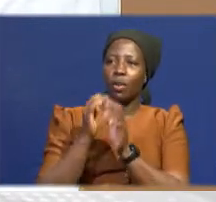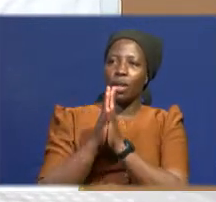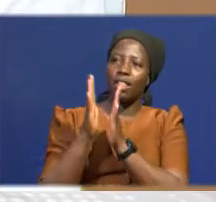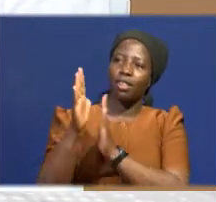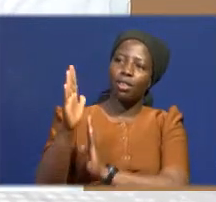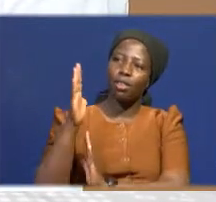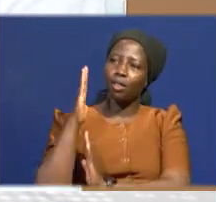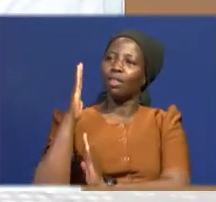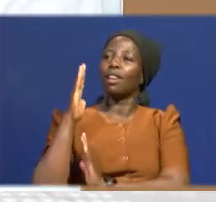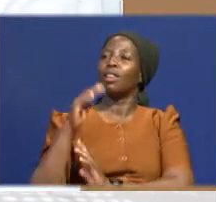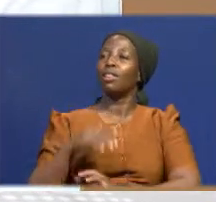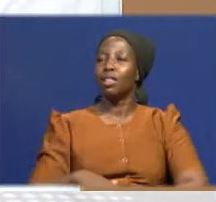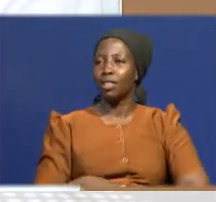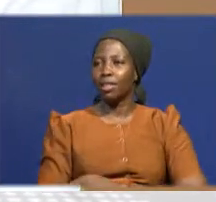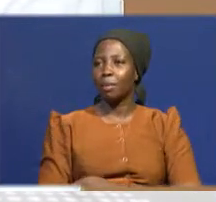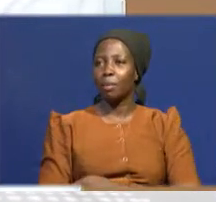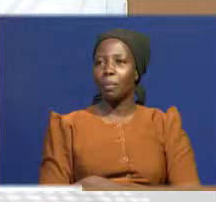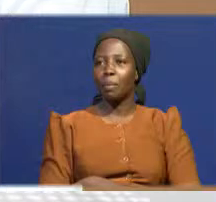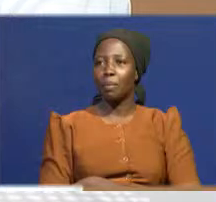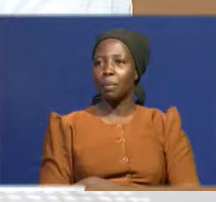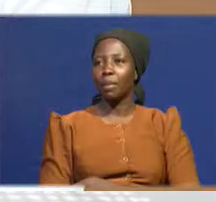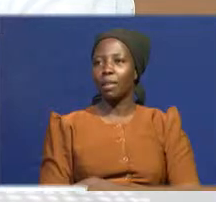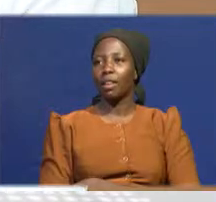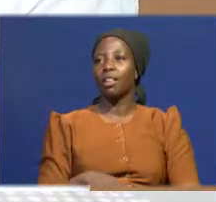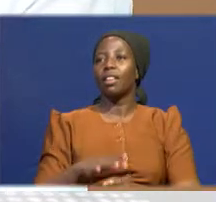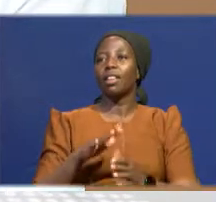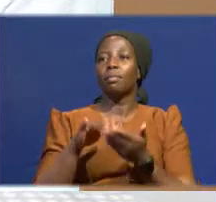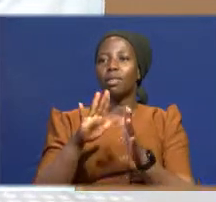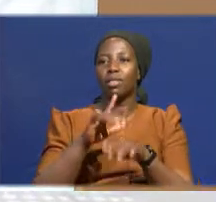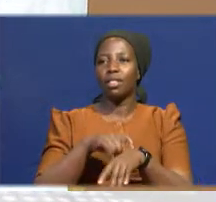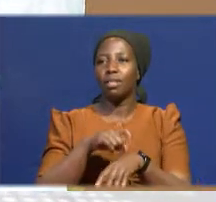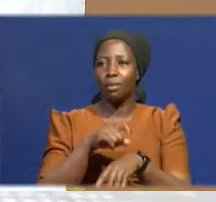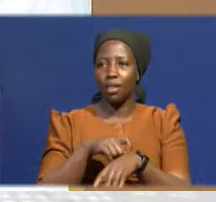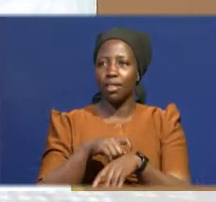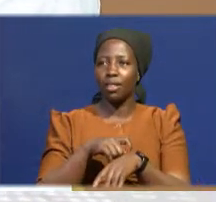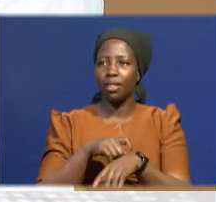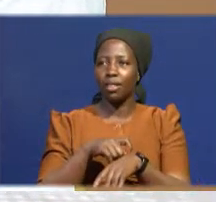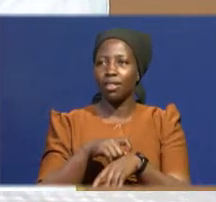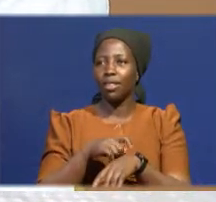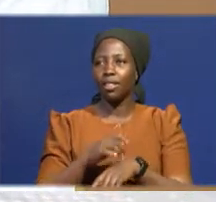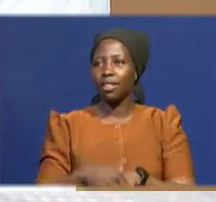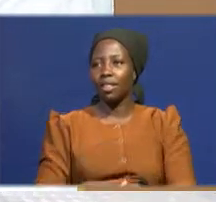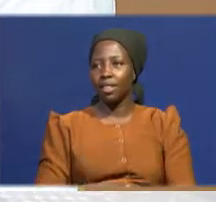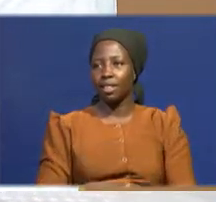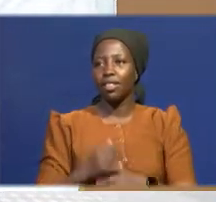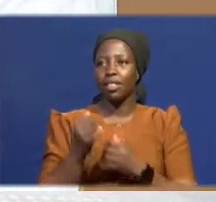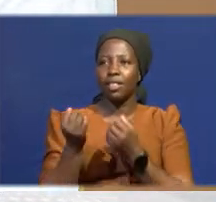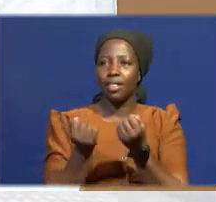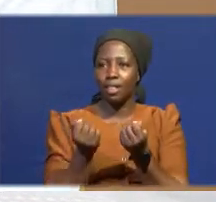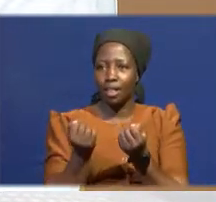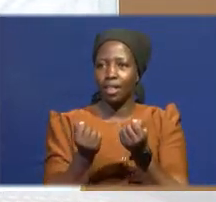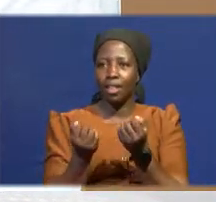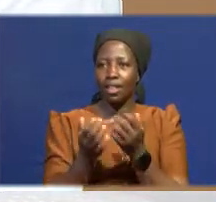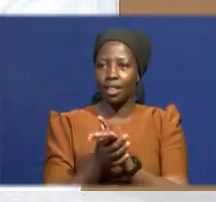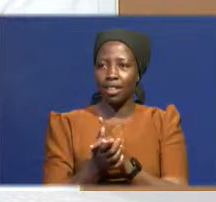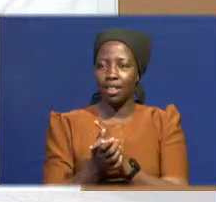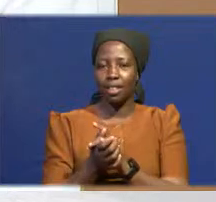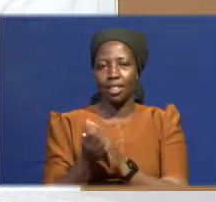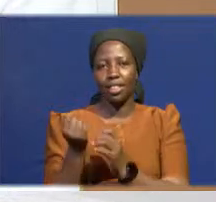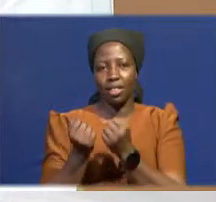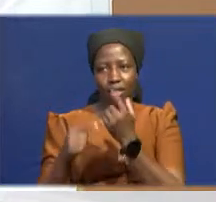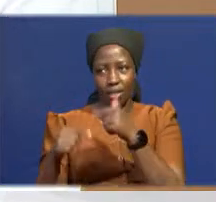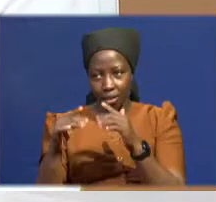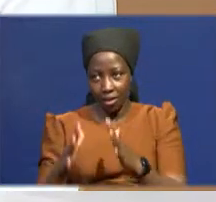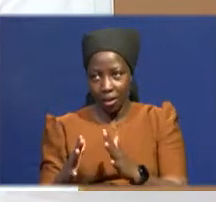one is accessing to the stages. Most of the time, the rally, everyone is high, they want to see the rallies, and they come late. By the time they're